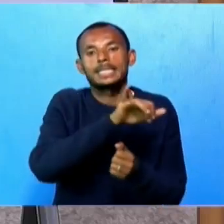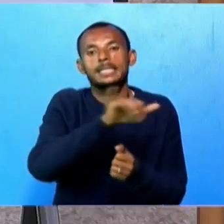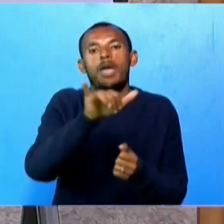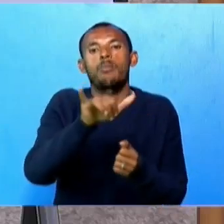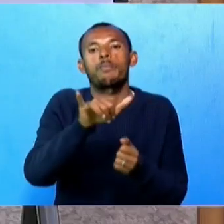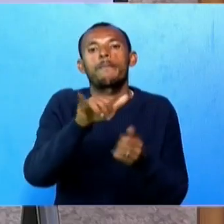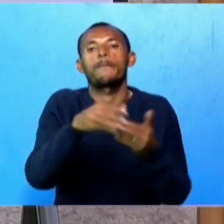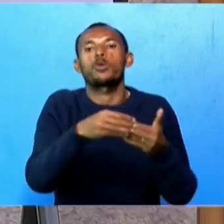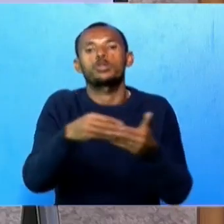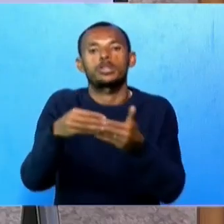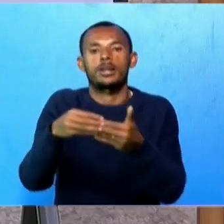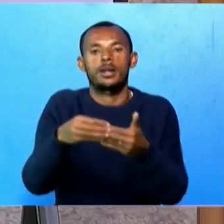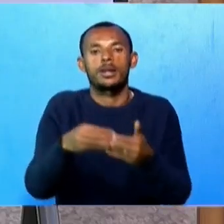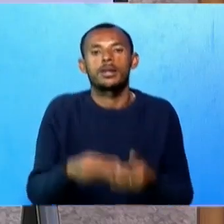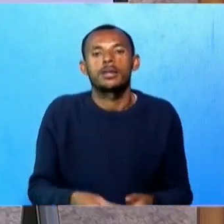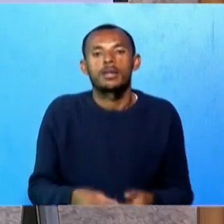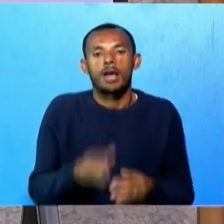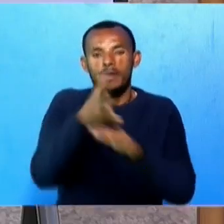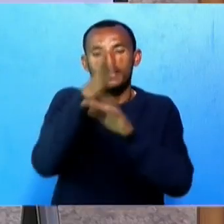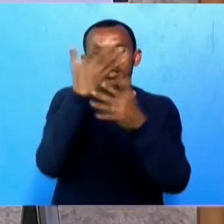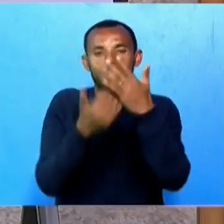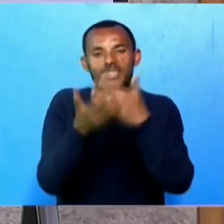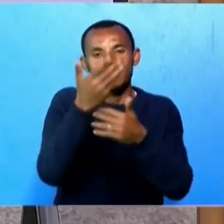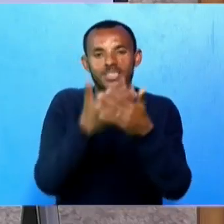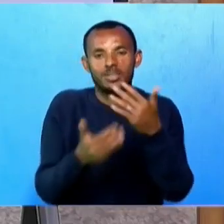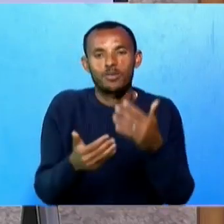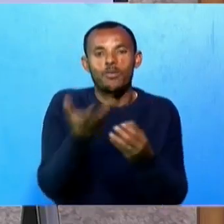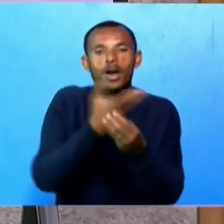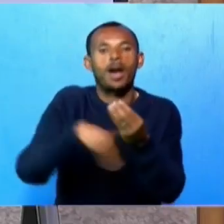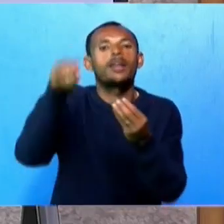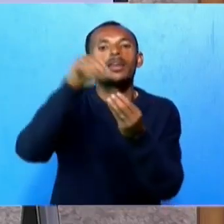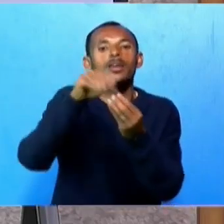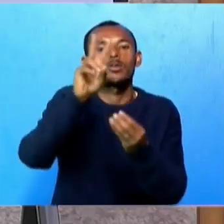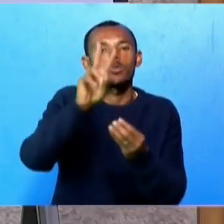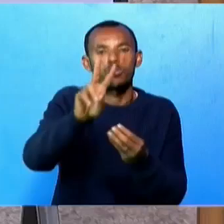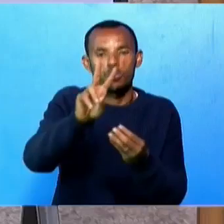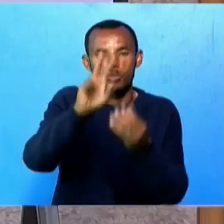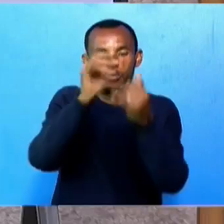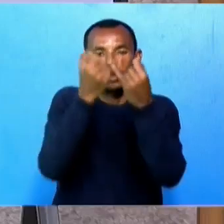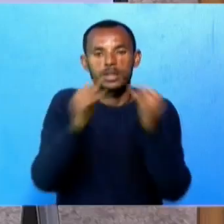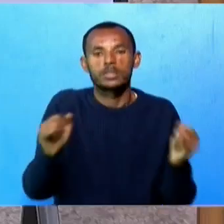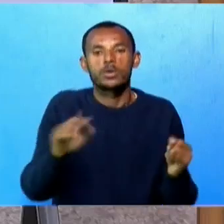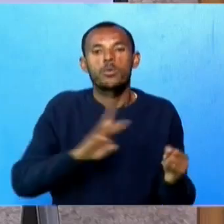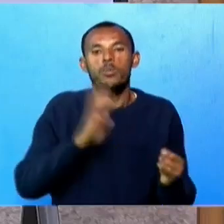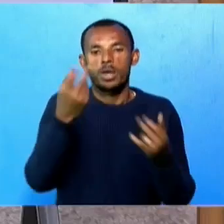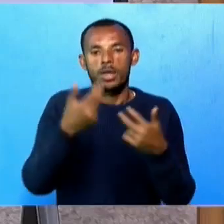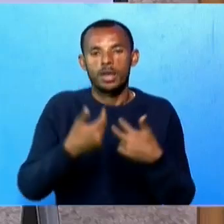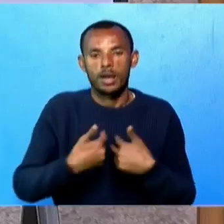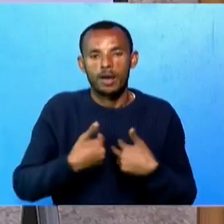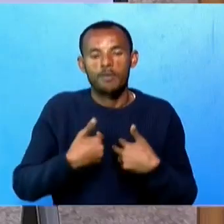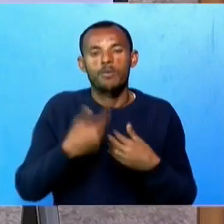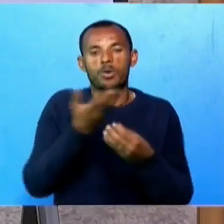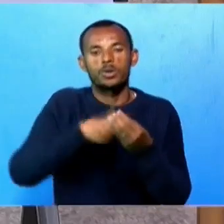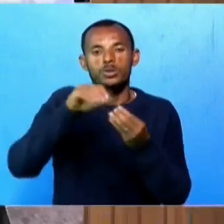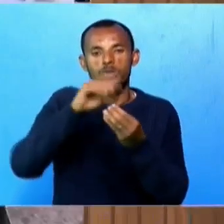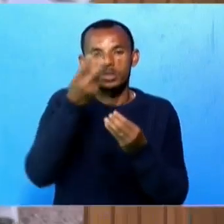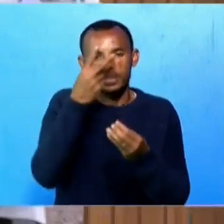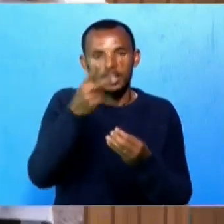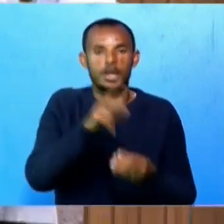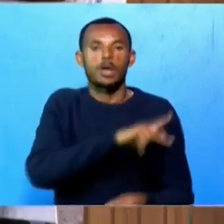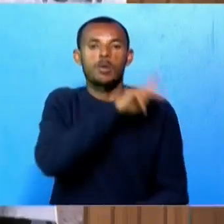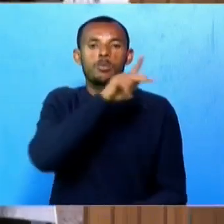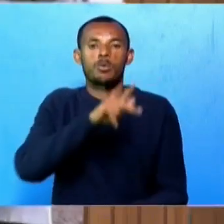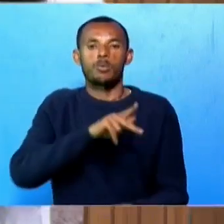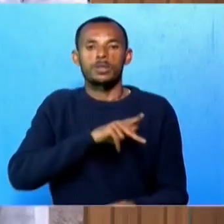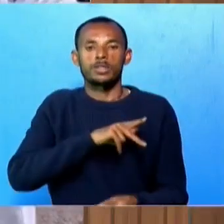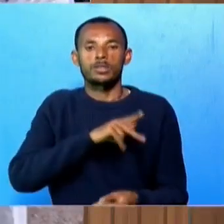All right. After the discussion of adding two fractions, we have also seen properties of